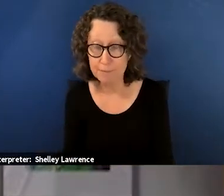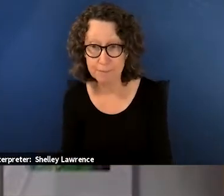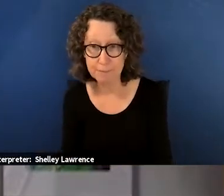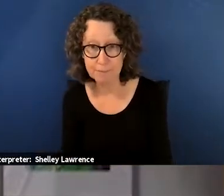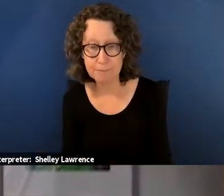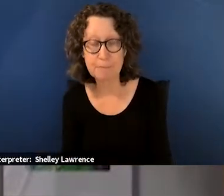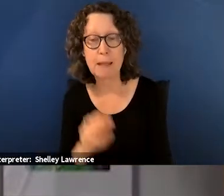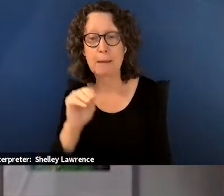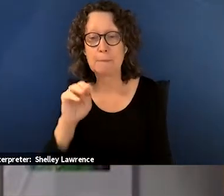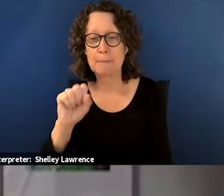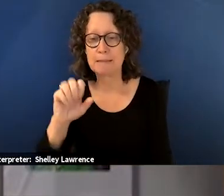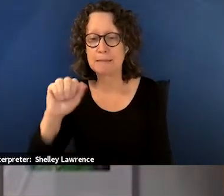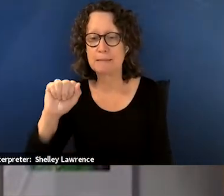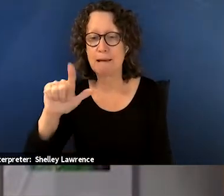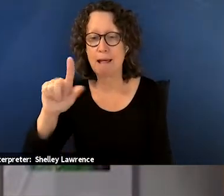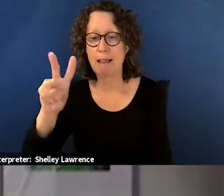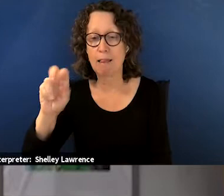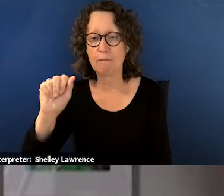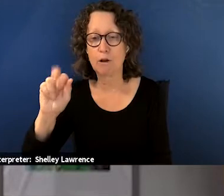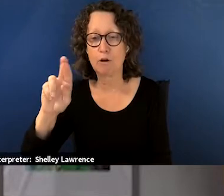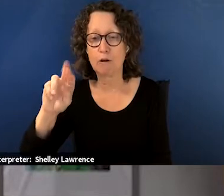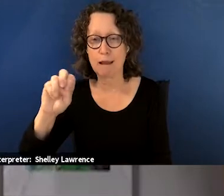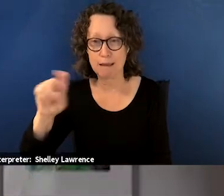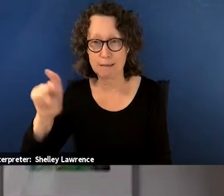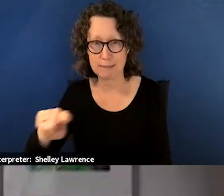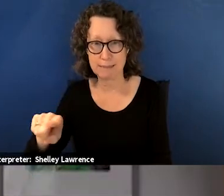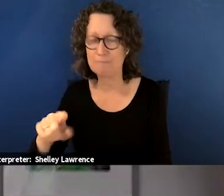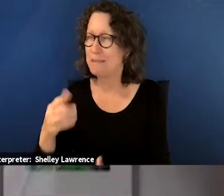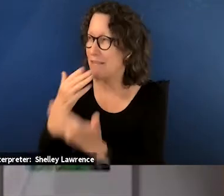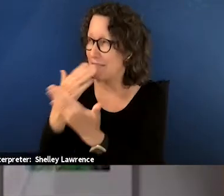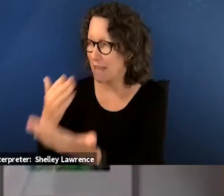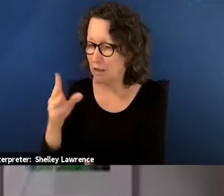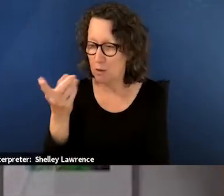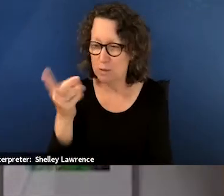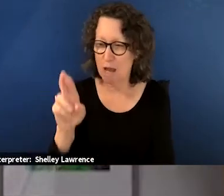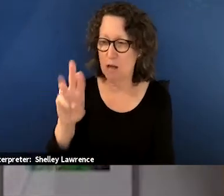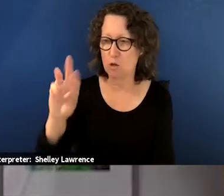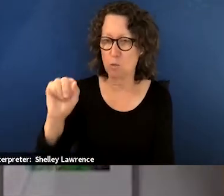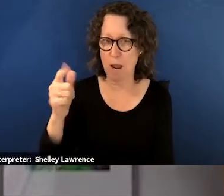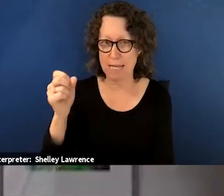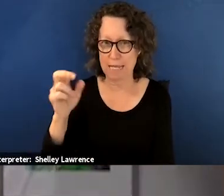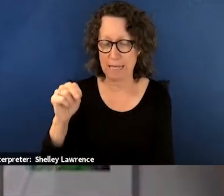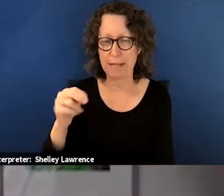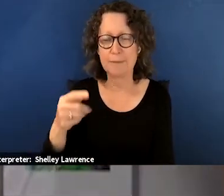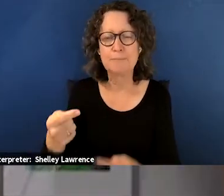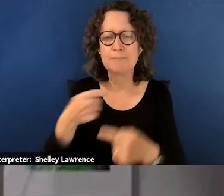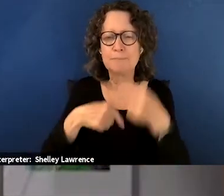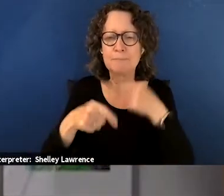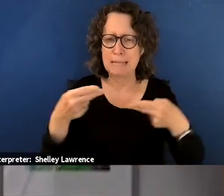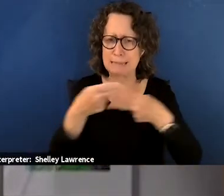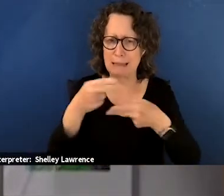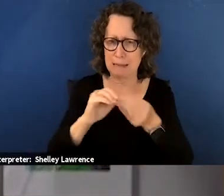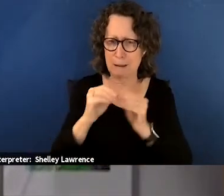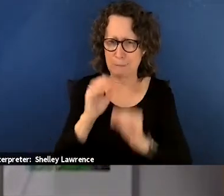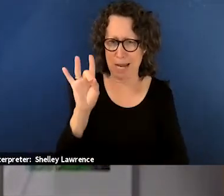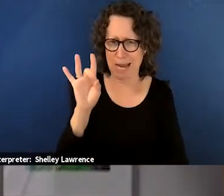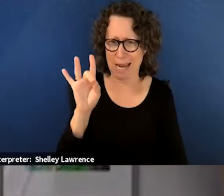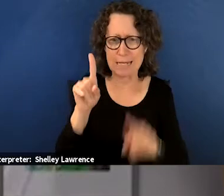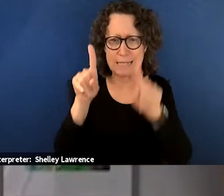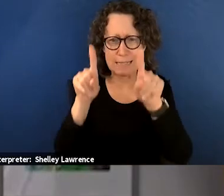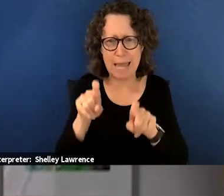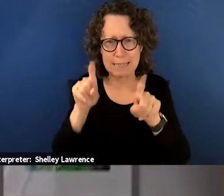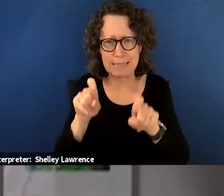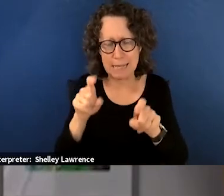Ms. Alvarez, please. Thank you, Dr. Wagener. On slide number 8, the testing